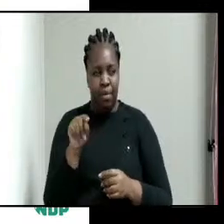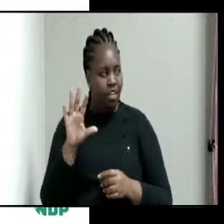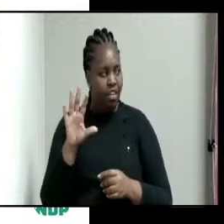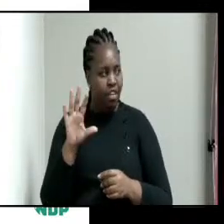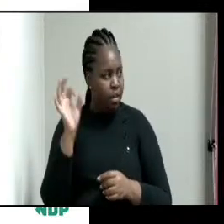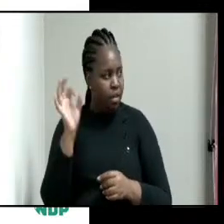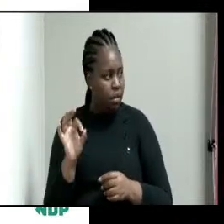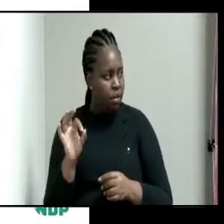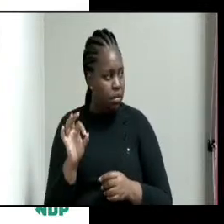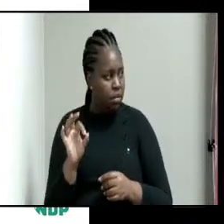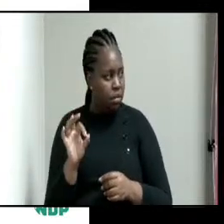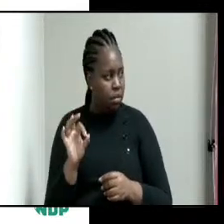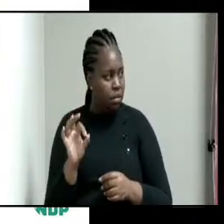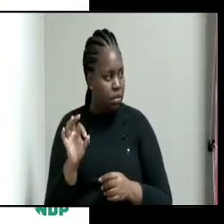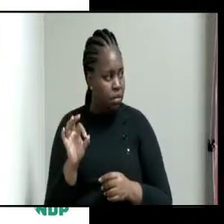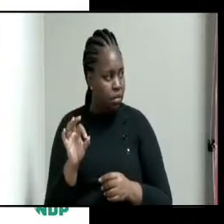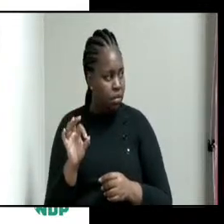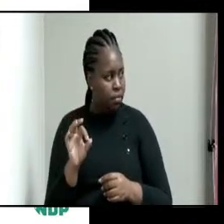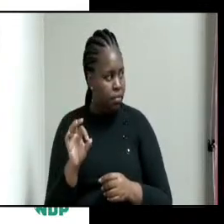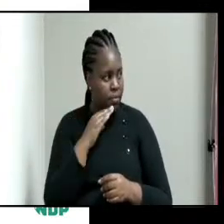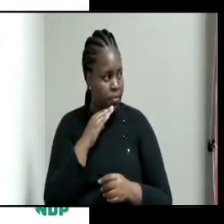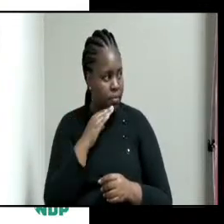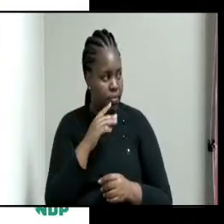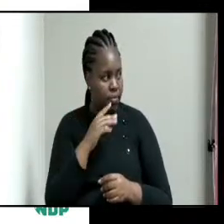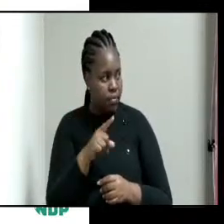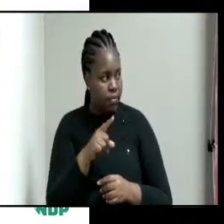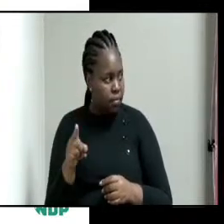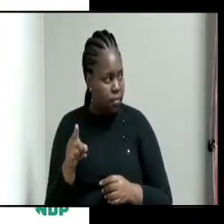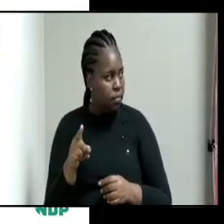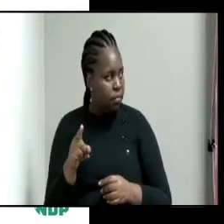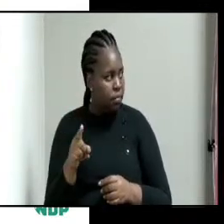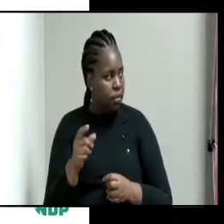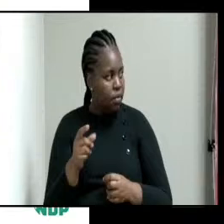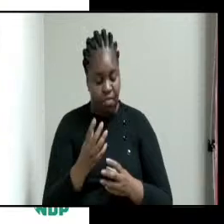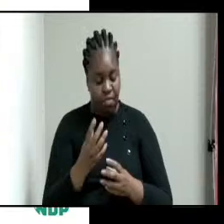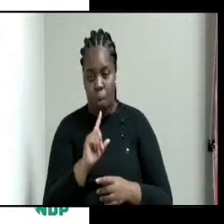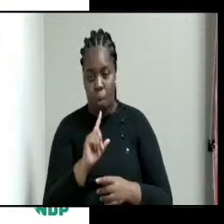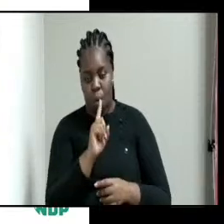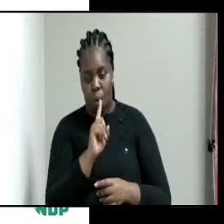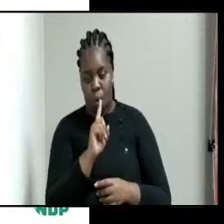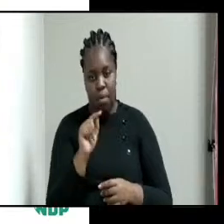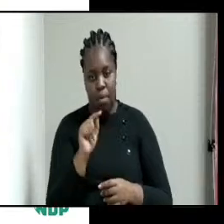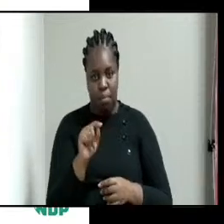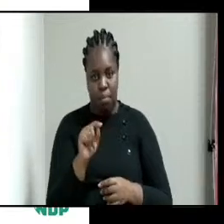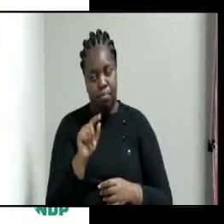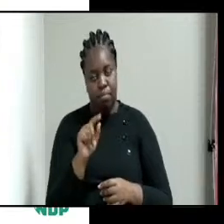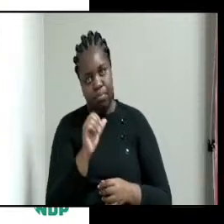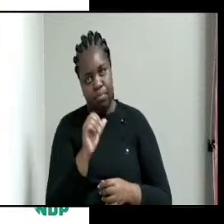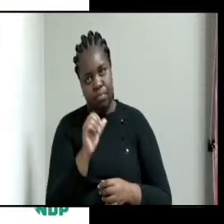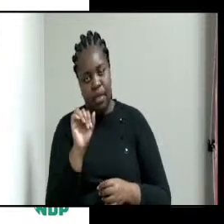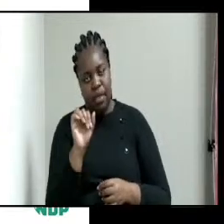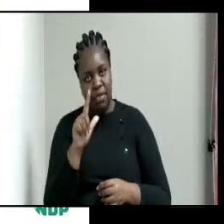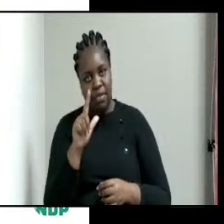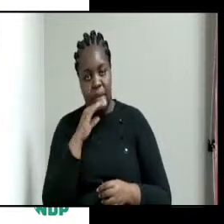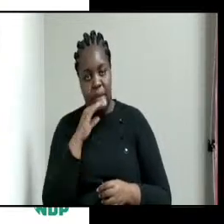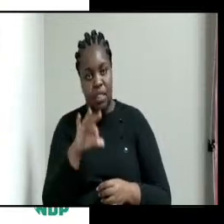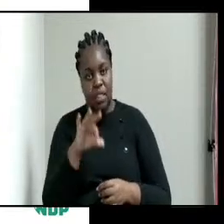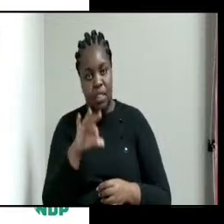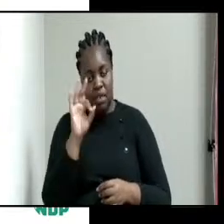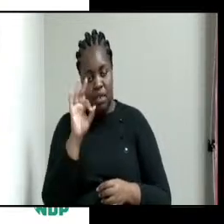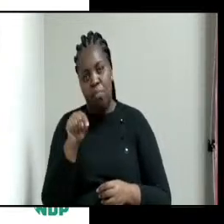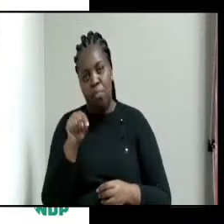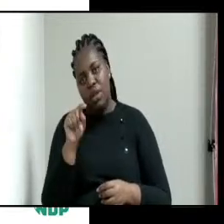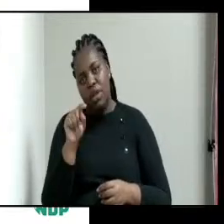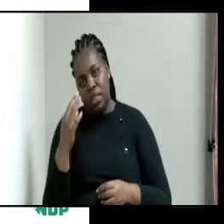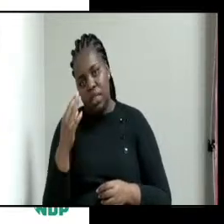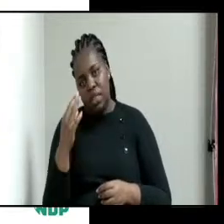of the poor children. And then those that are deprived in 1 of the 7 dimensions is